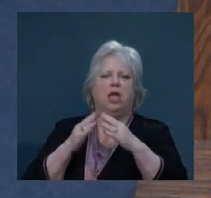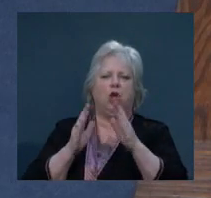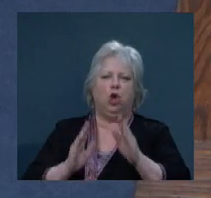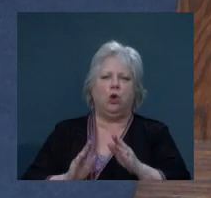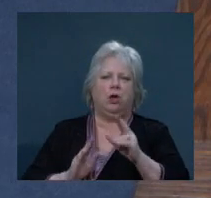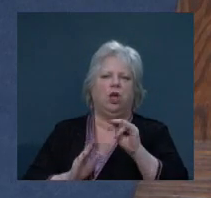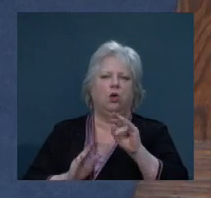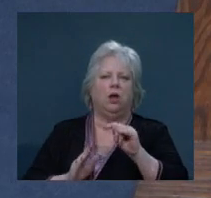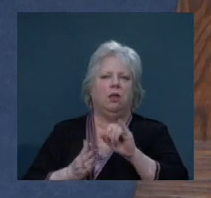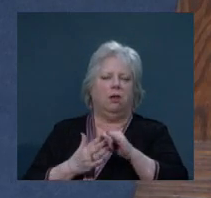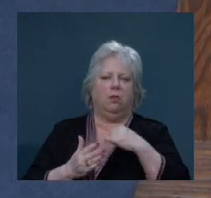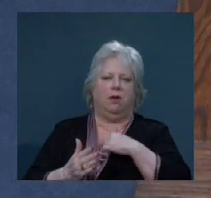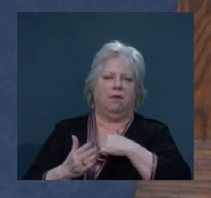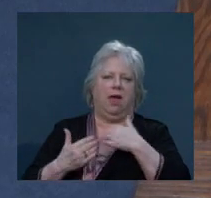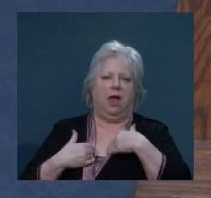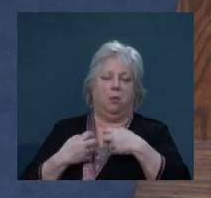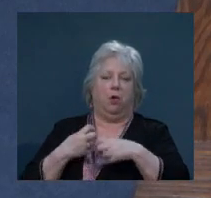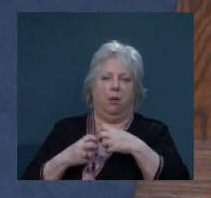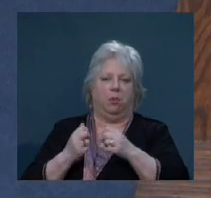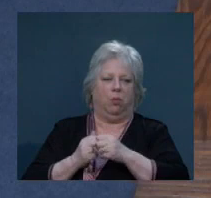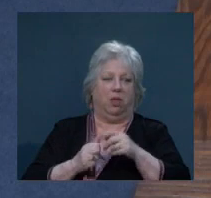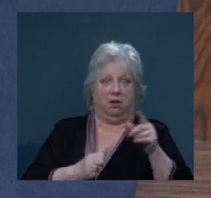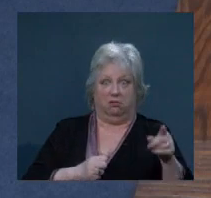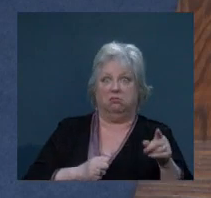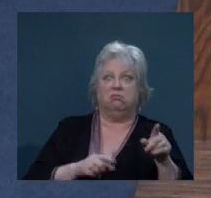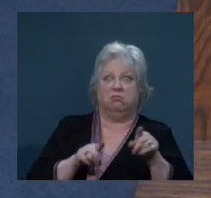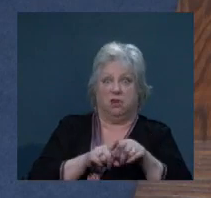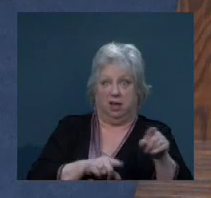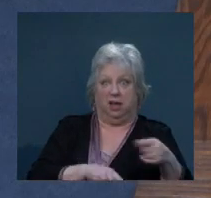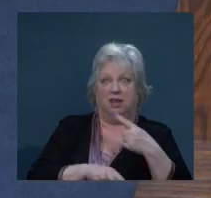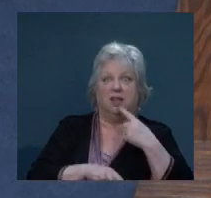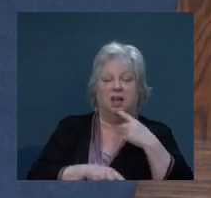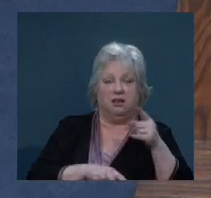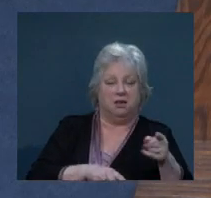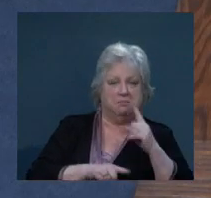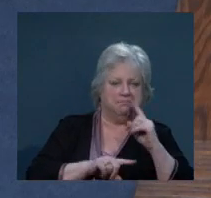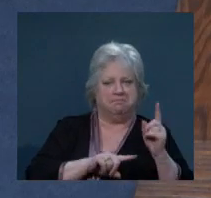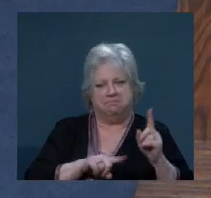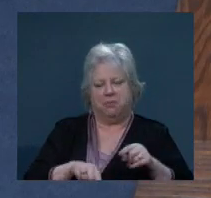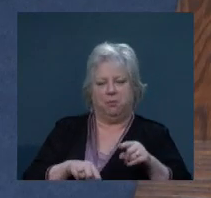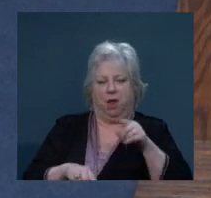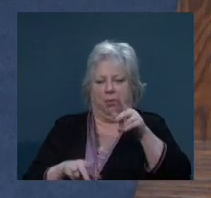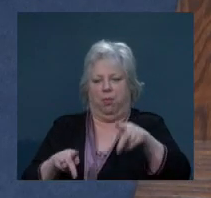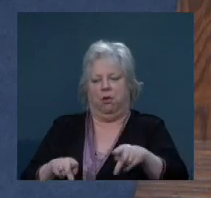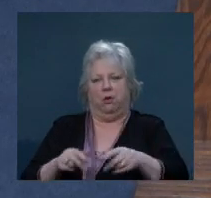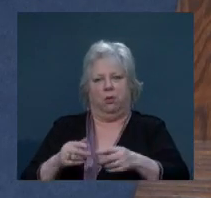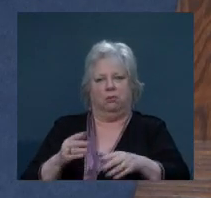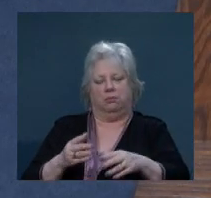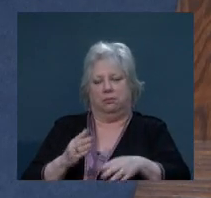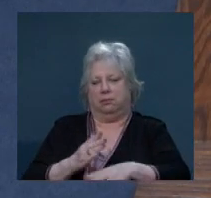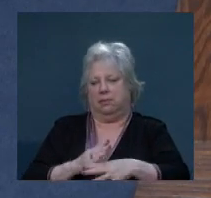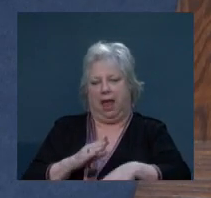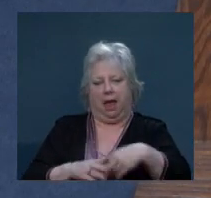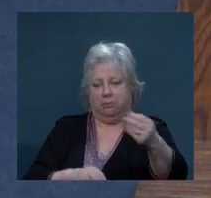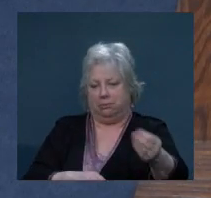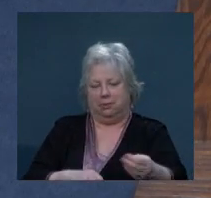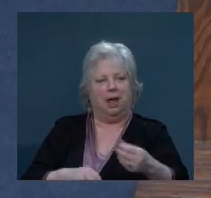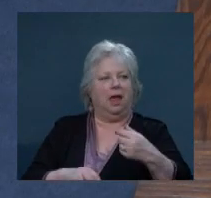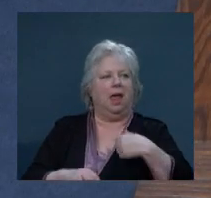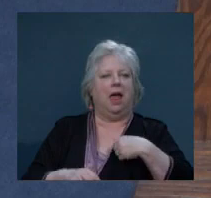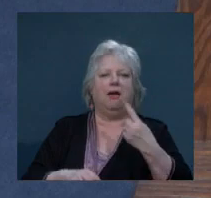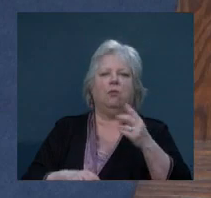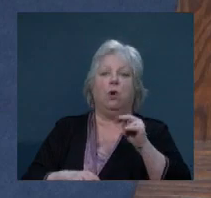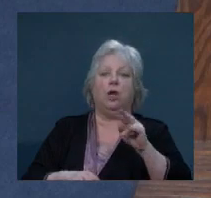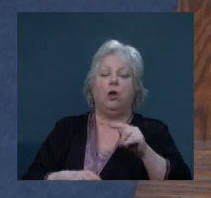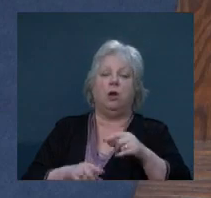that we've had a problem with. And he did, like he told you, he did address that. The person is no longer there. I have one of his units across